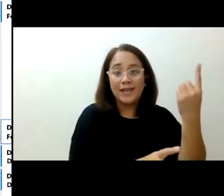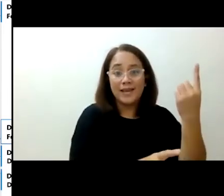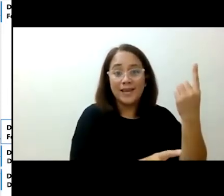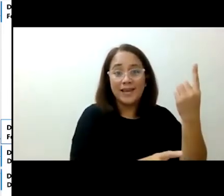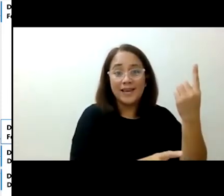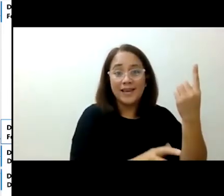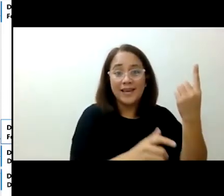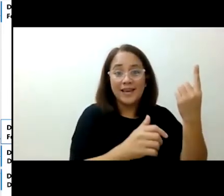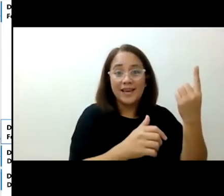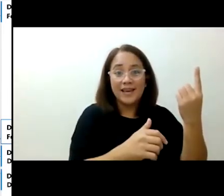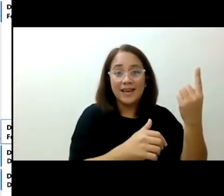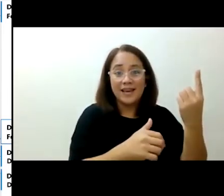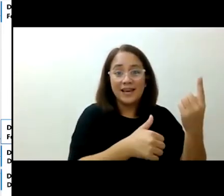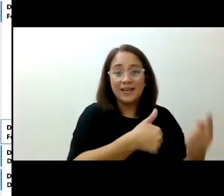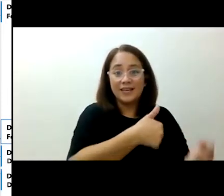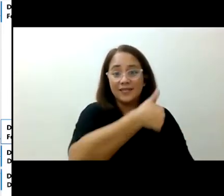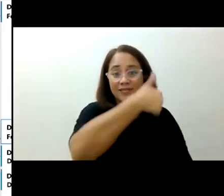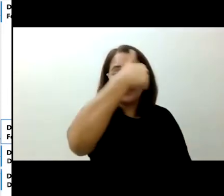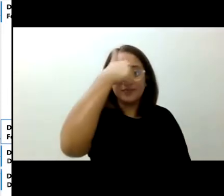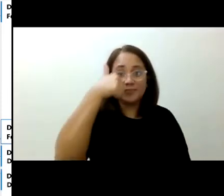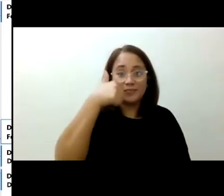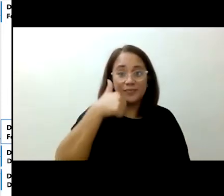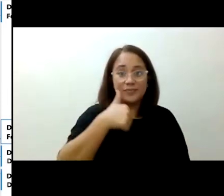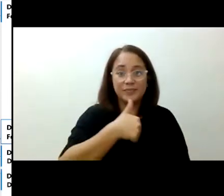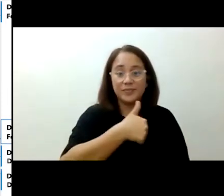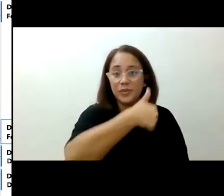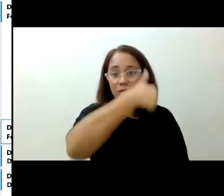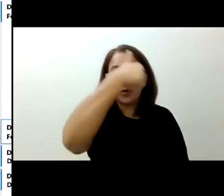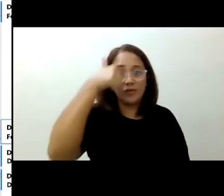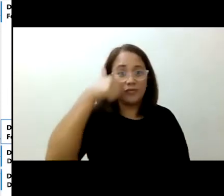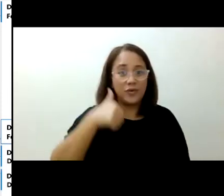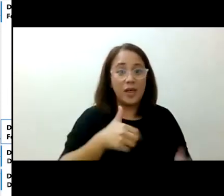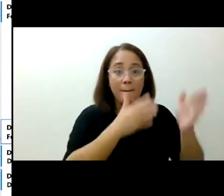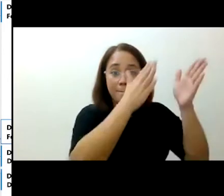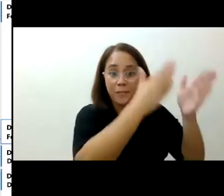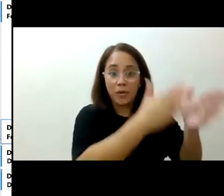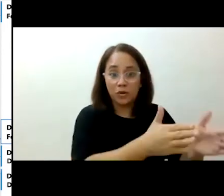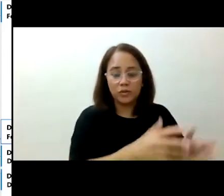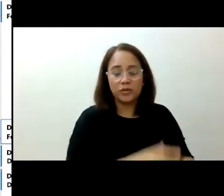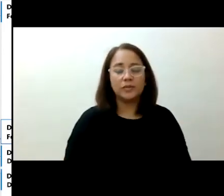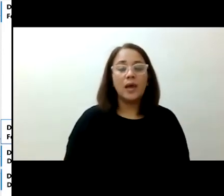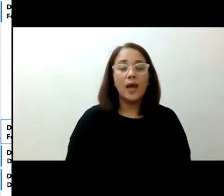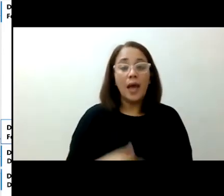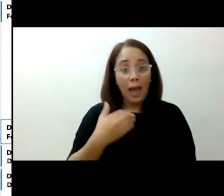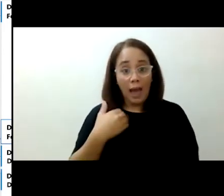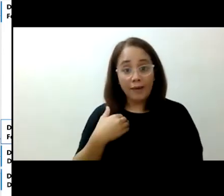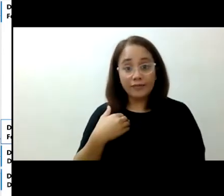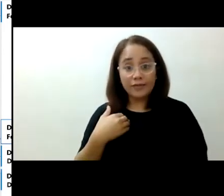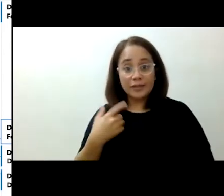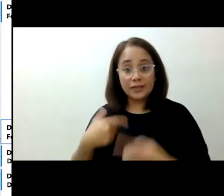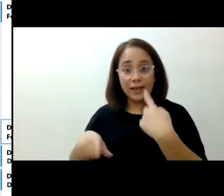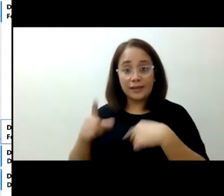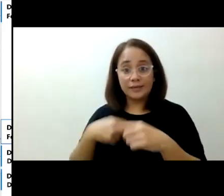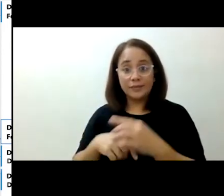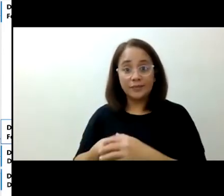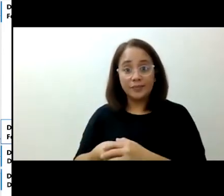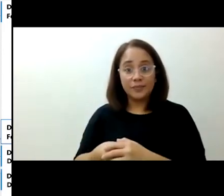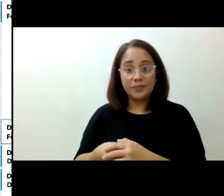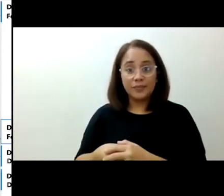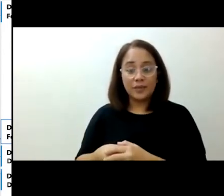a beautiful person. And there's another sign for beautiful